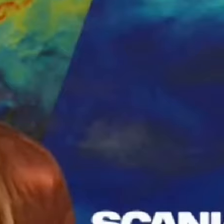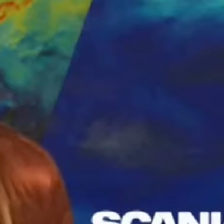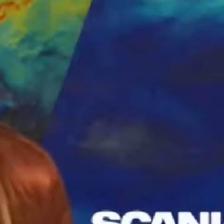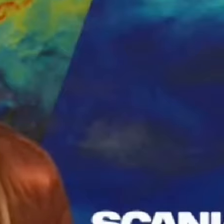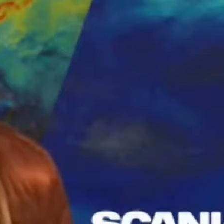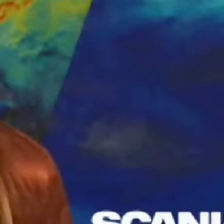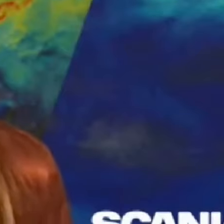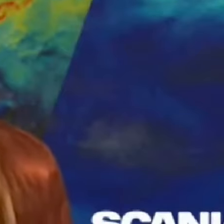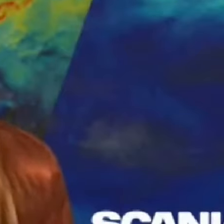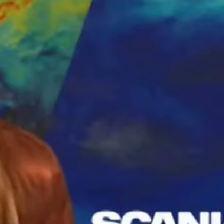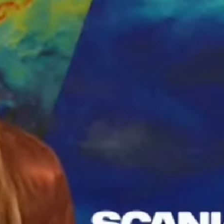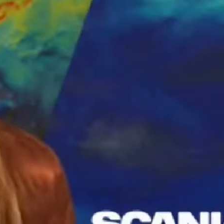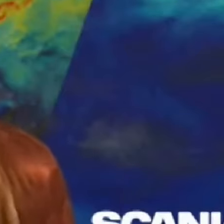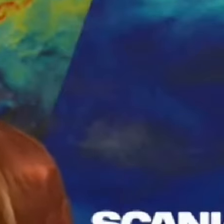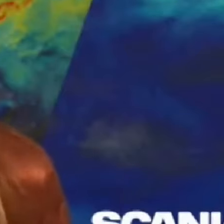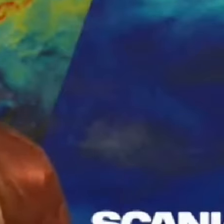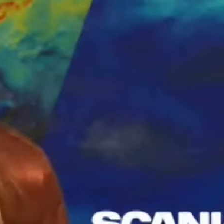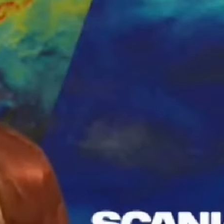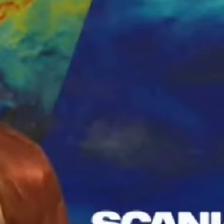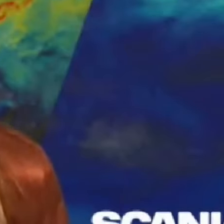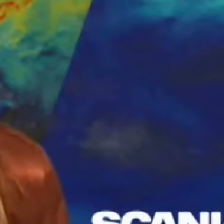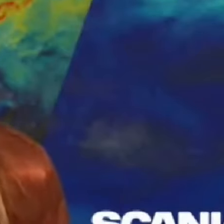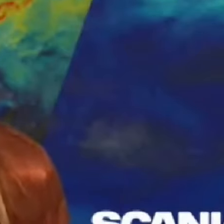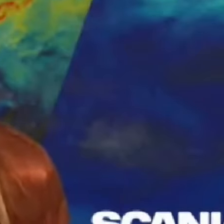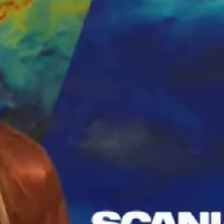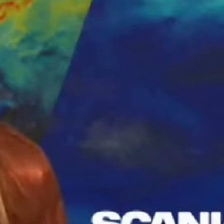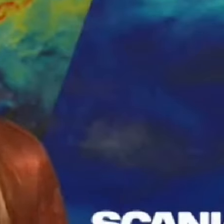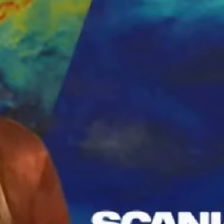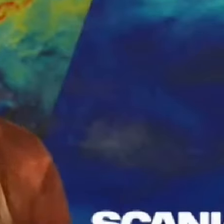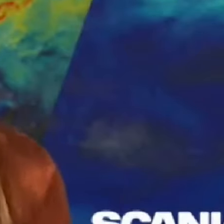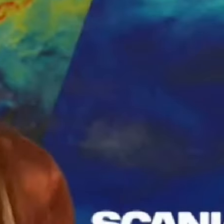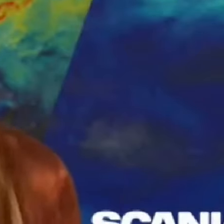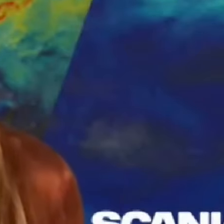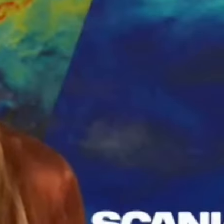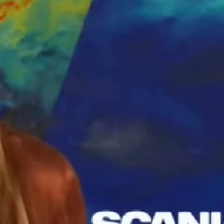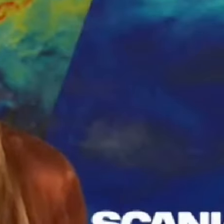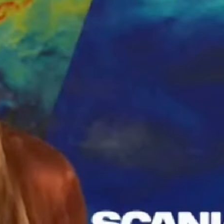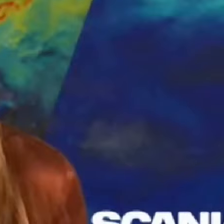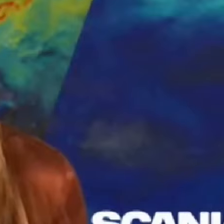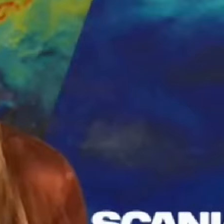change, for example, with incremental solutions. So this is about